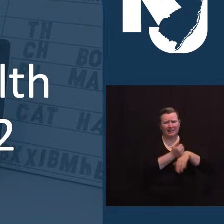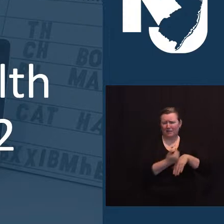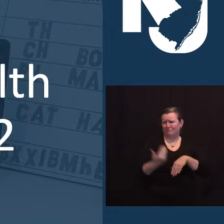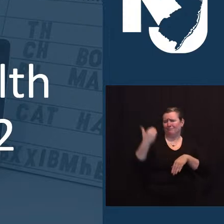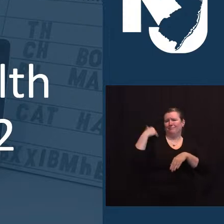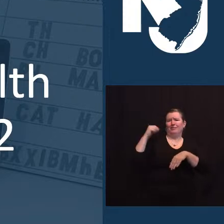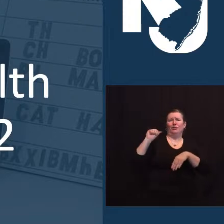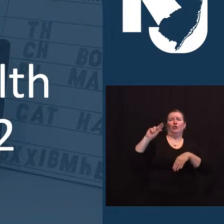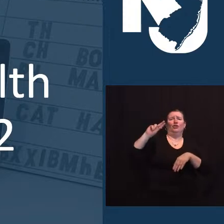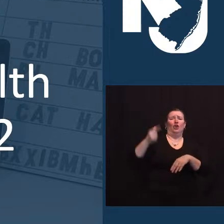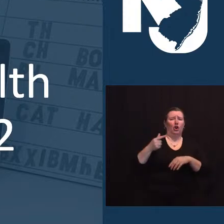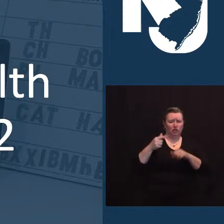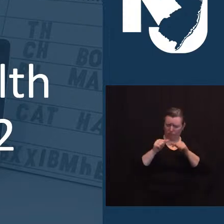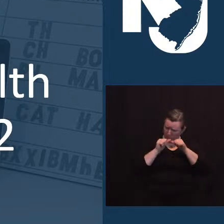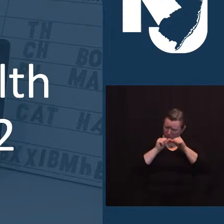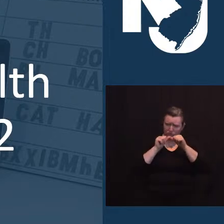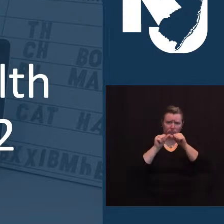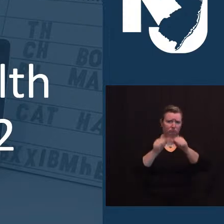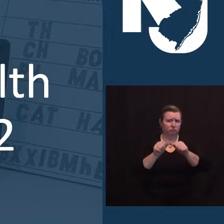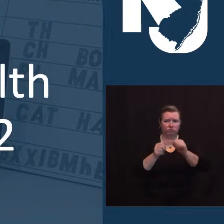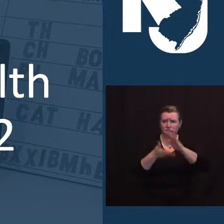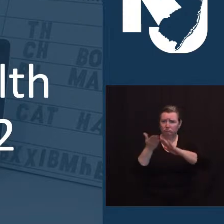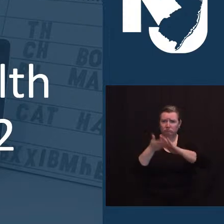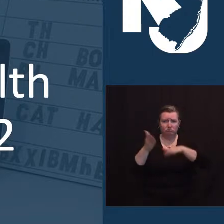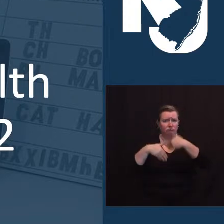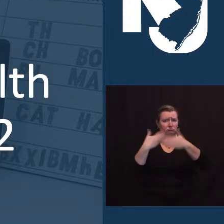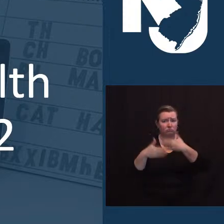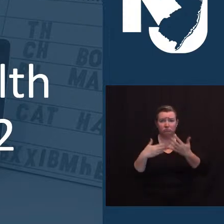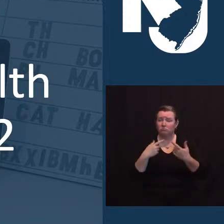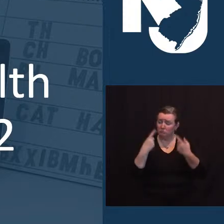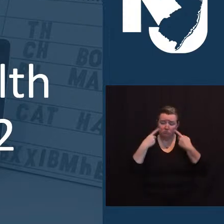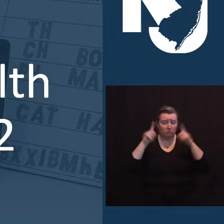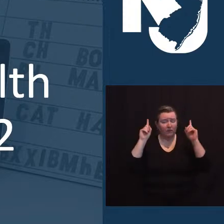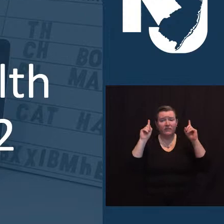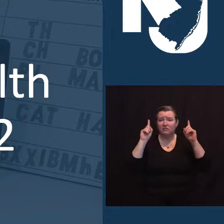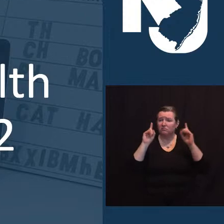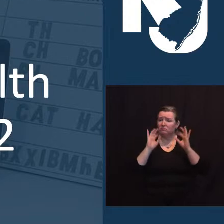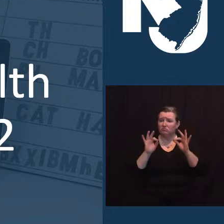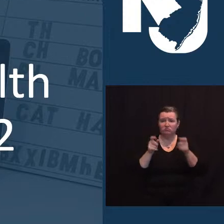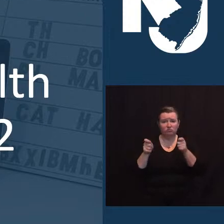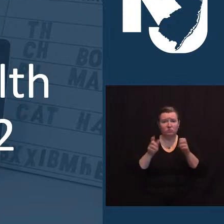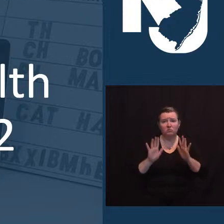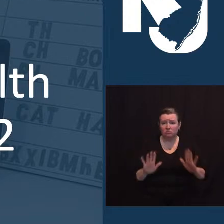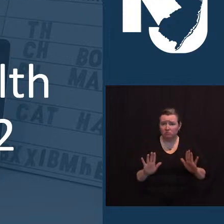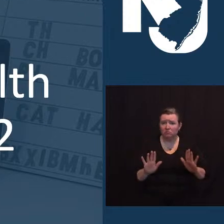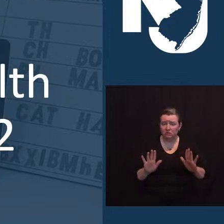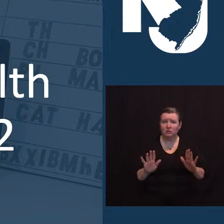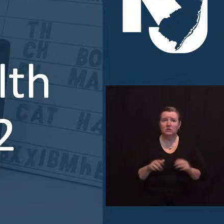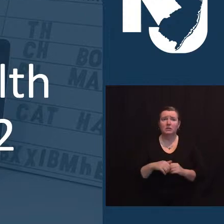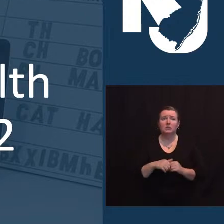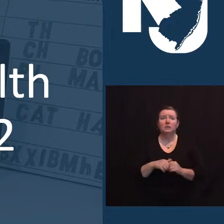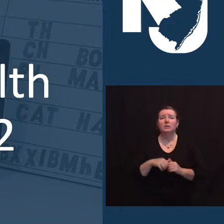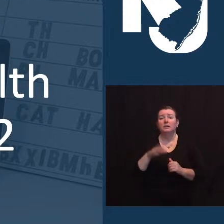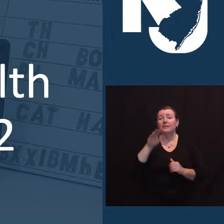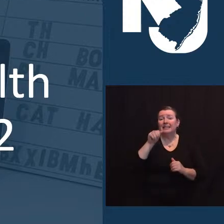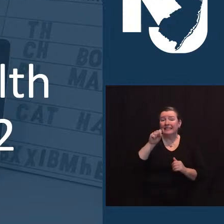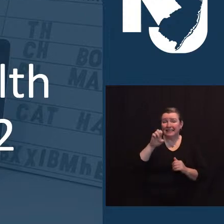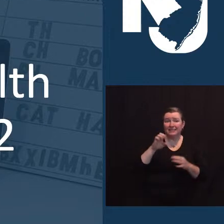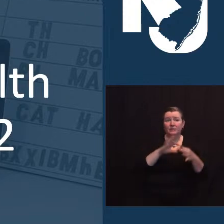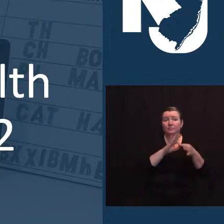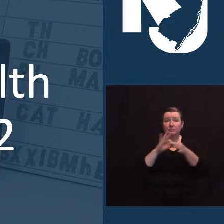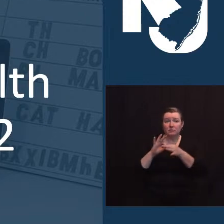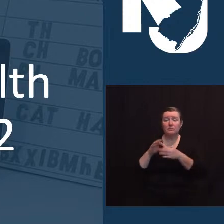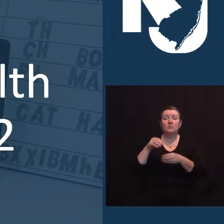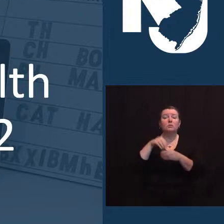because, overall, they have been quite successful. The number of cases linked to in-school